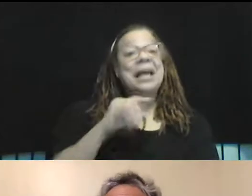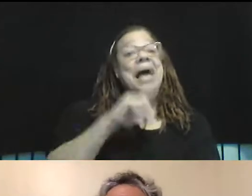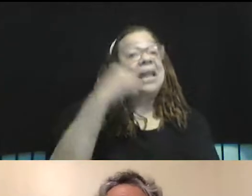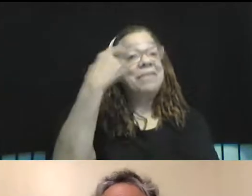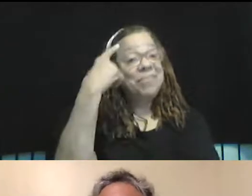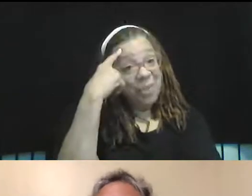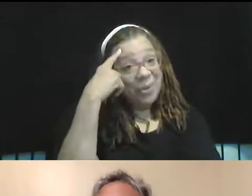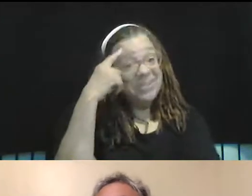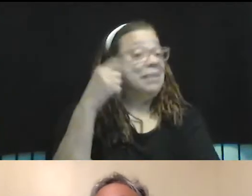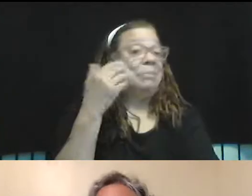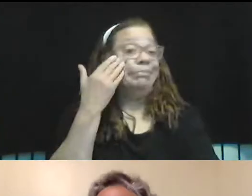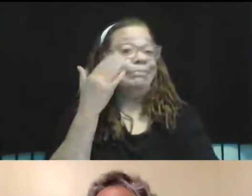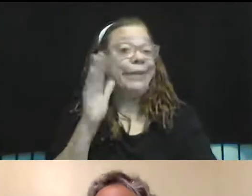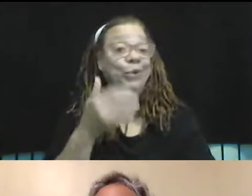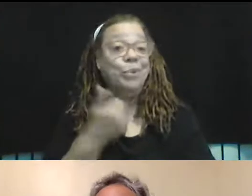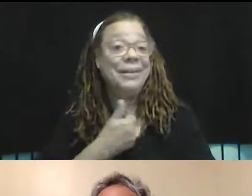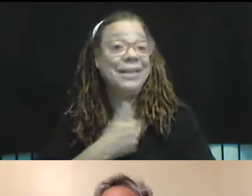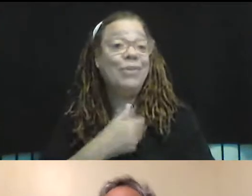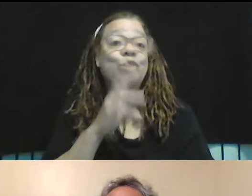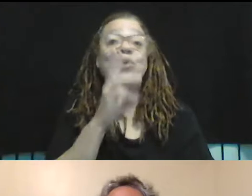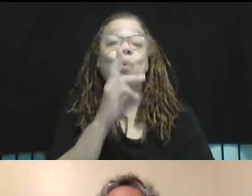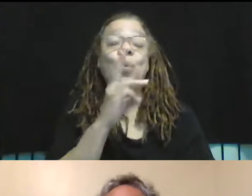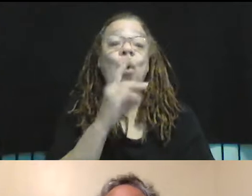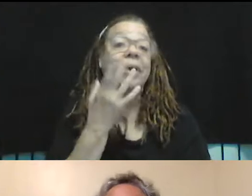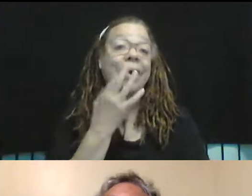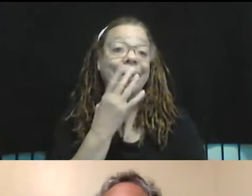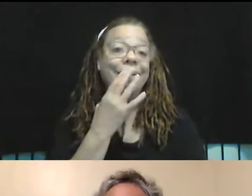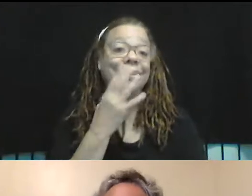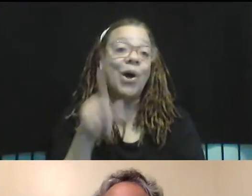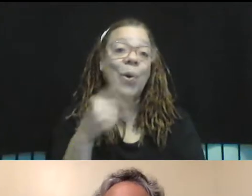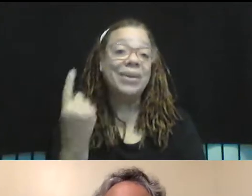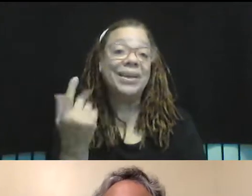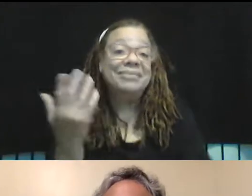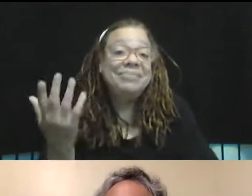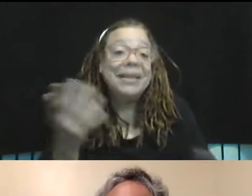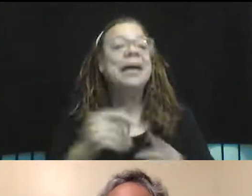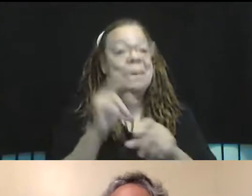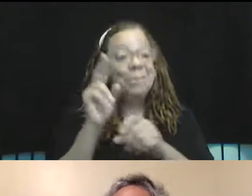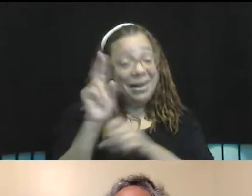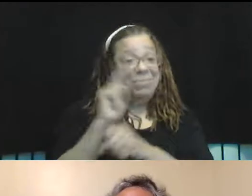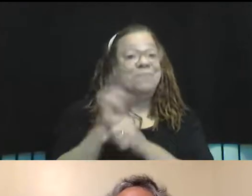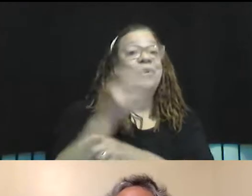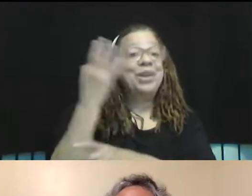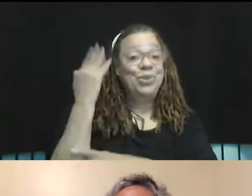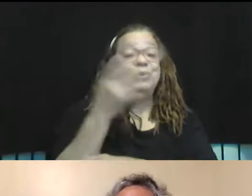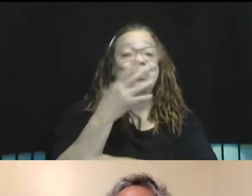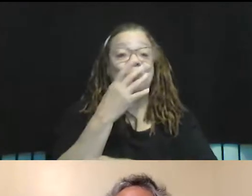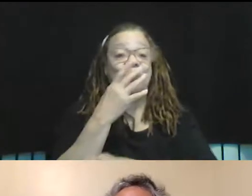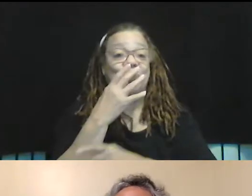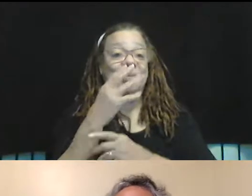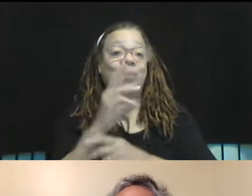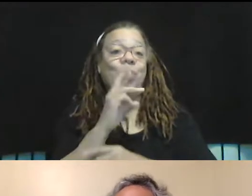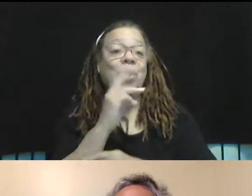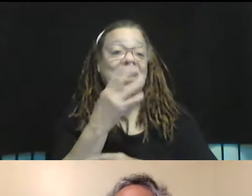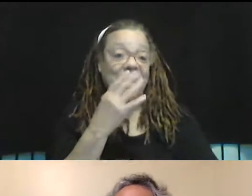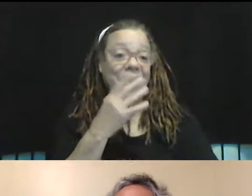I don't know how to paint. I've only done watercolors. Yeah. That I can used be to a do lot of watercolors, patience. but I use watercolors like acrylic. So that's